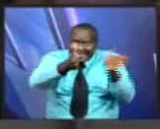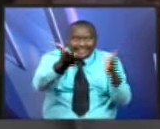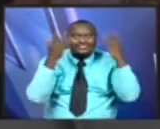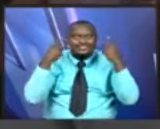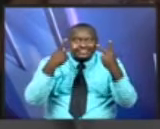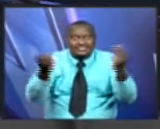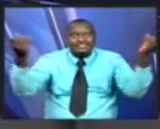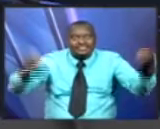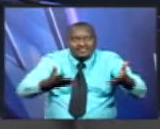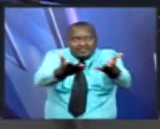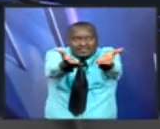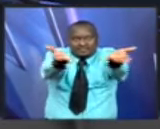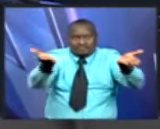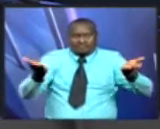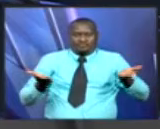here.